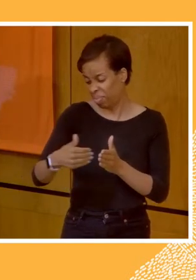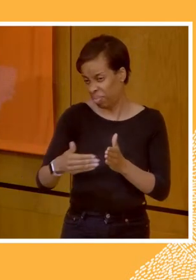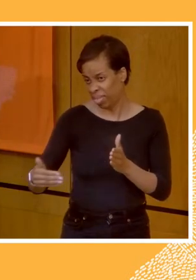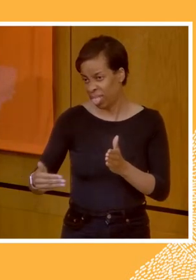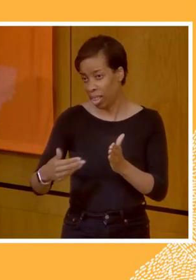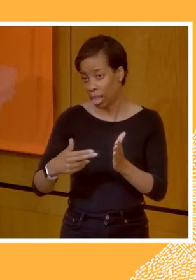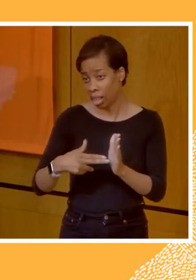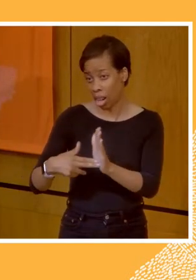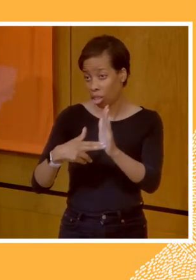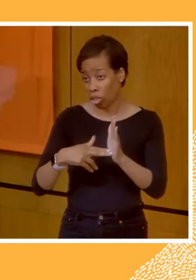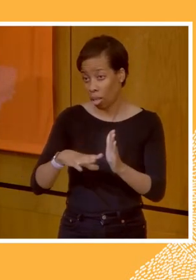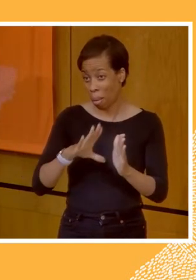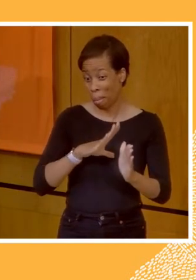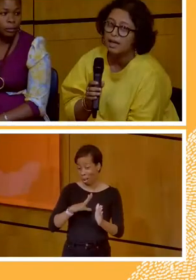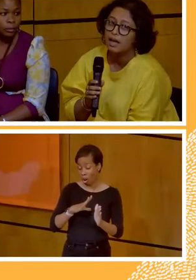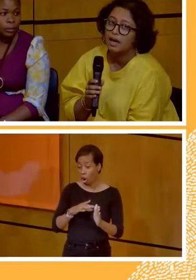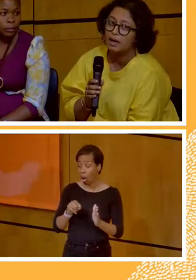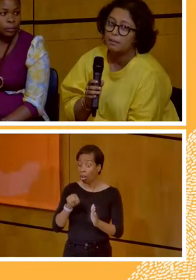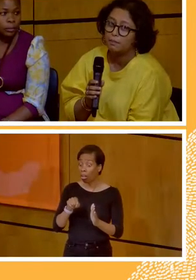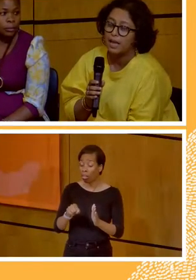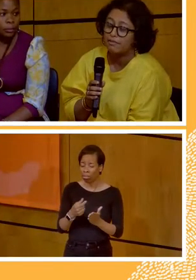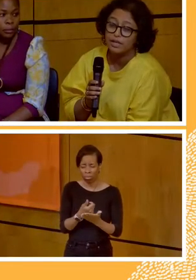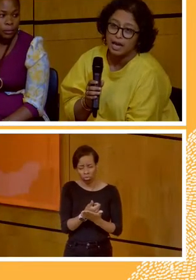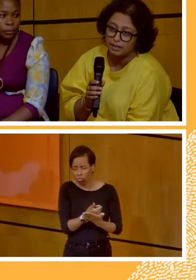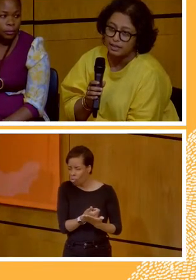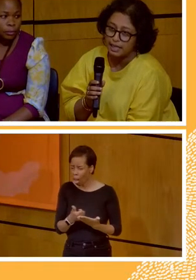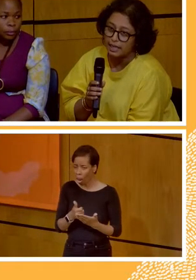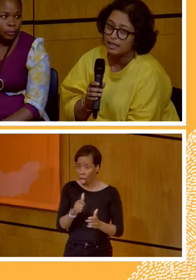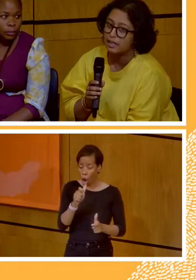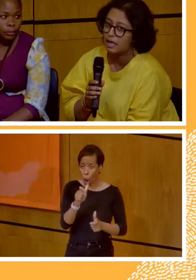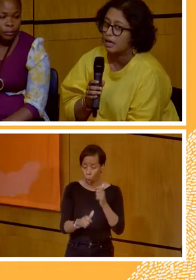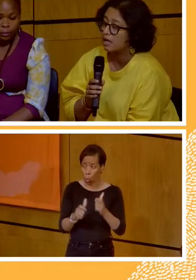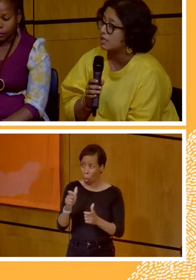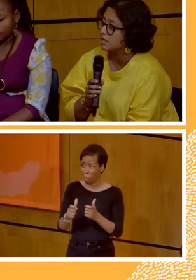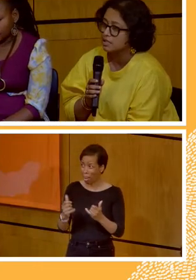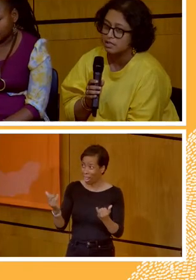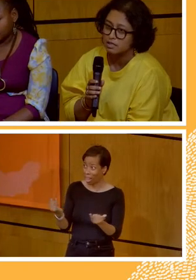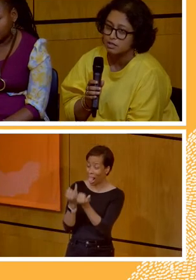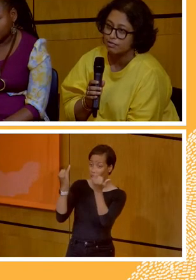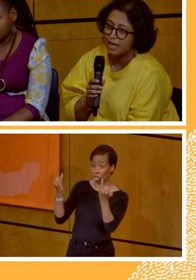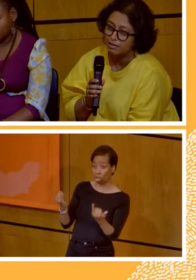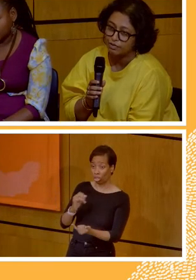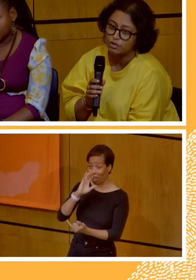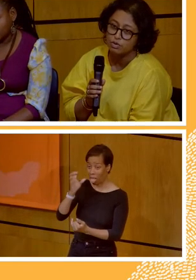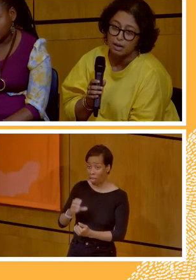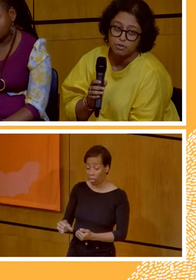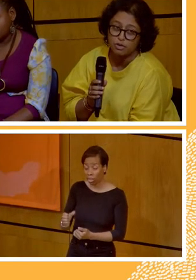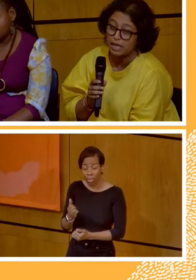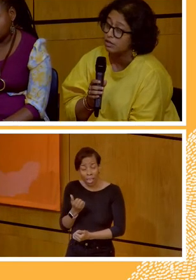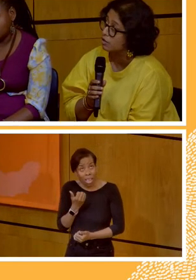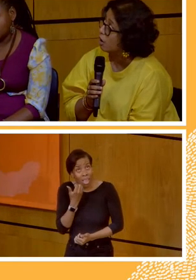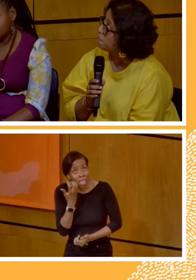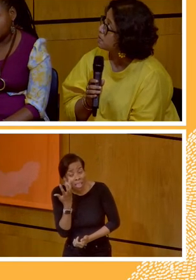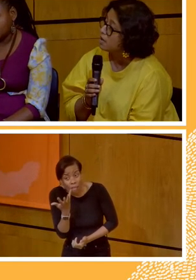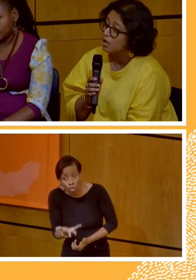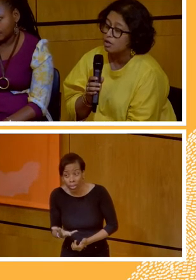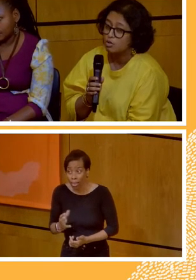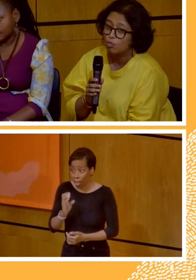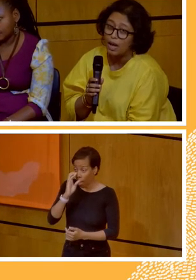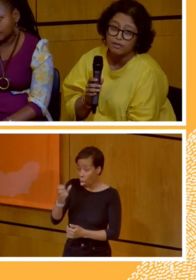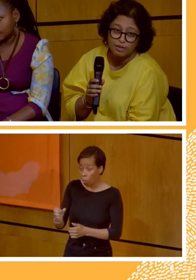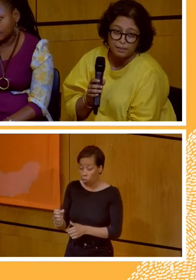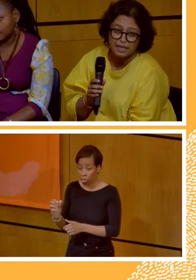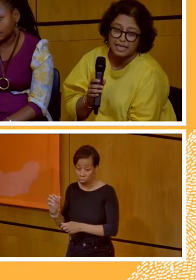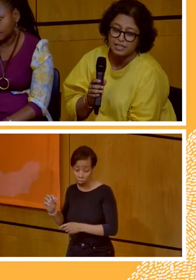of human-elephant conflict. Every other day, there are instances of elephants who come to raid crops.